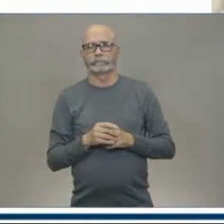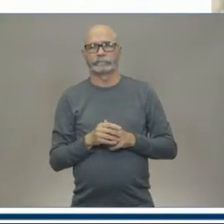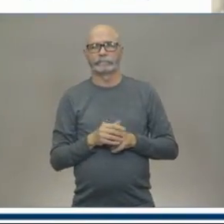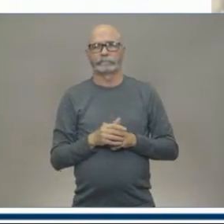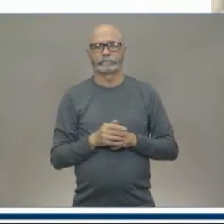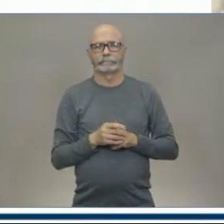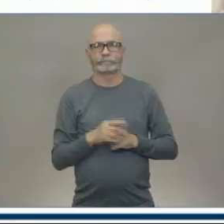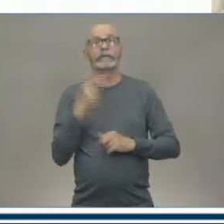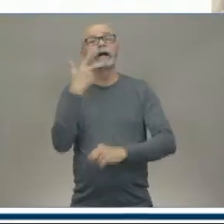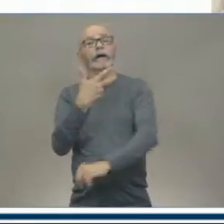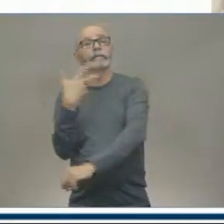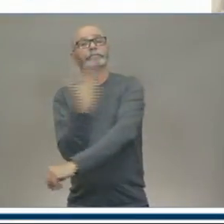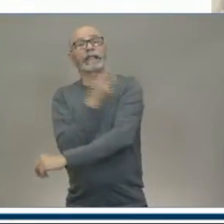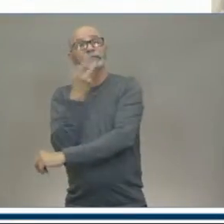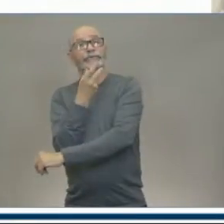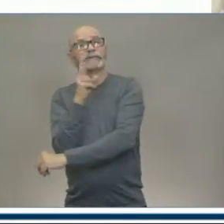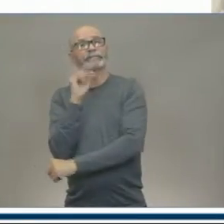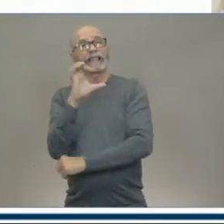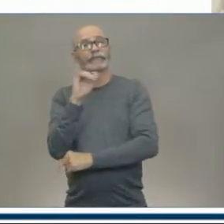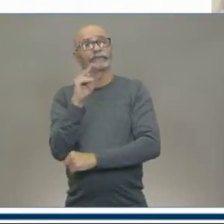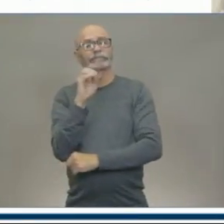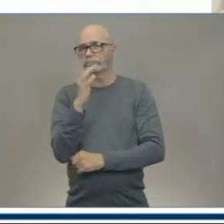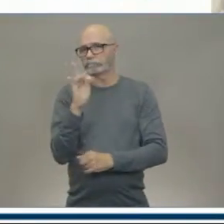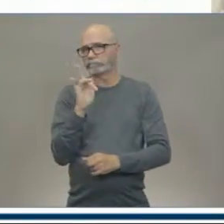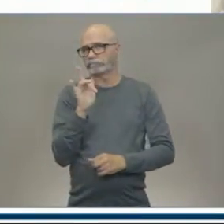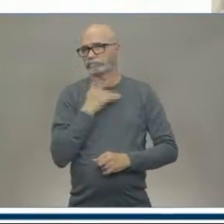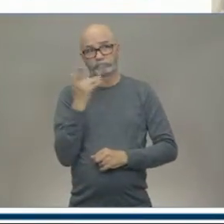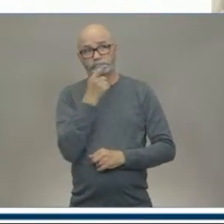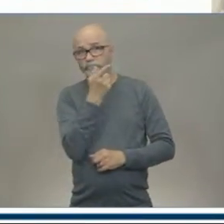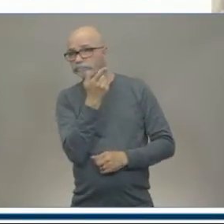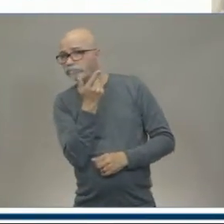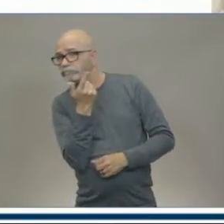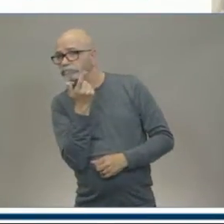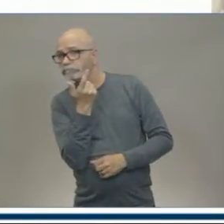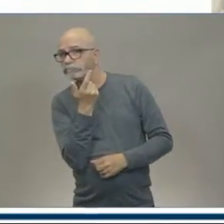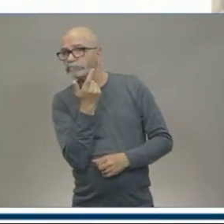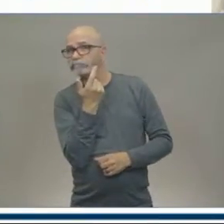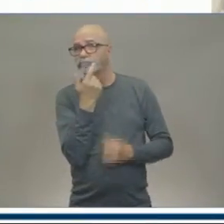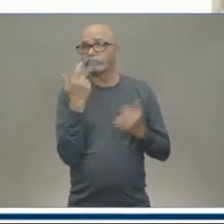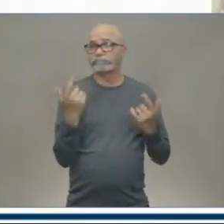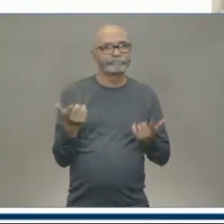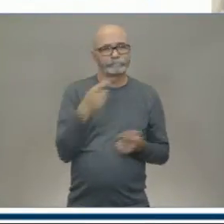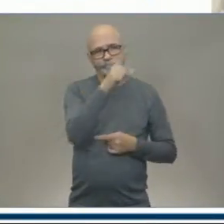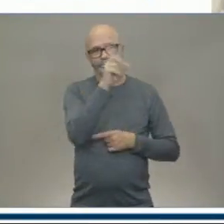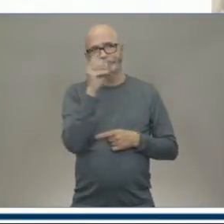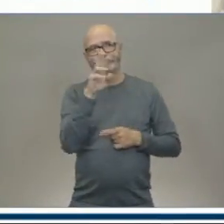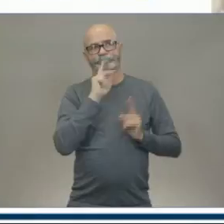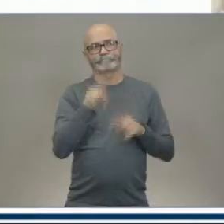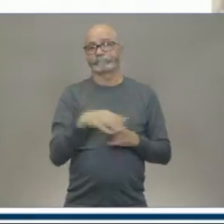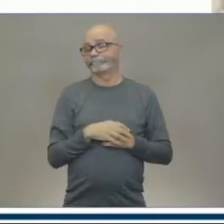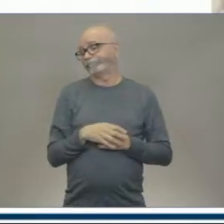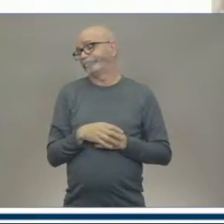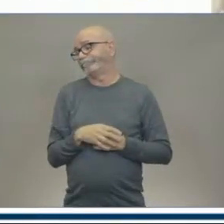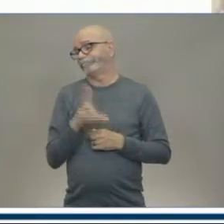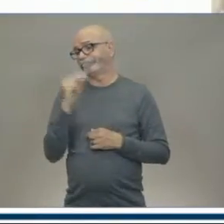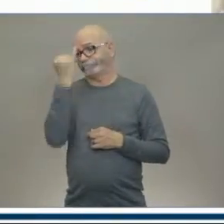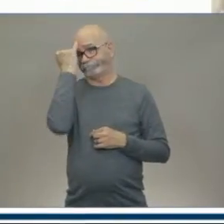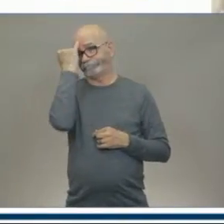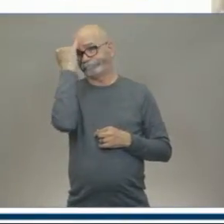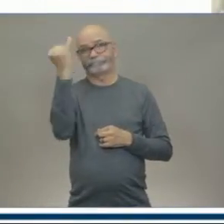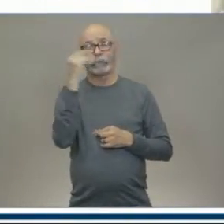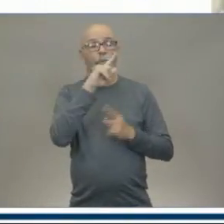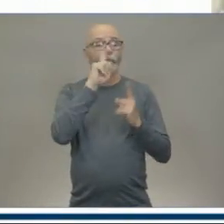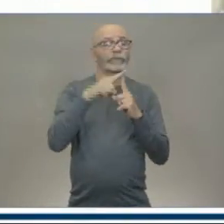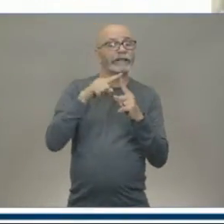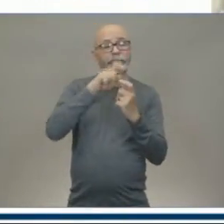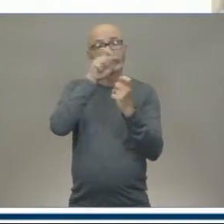coming or being made available in the new year? We have no certainty of getting vaccine. We have no certainty of timing. We have